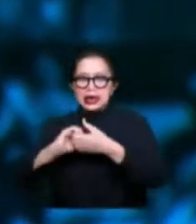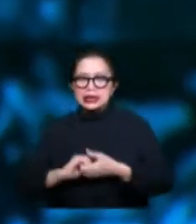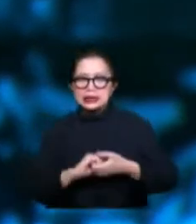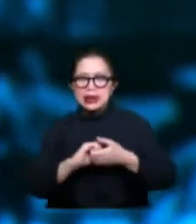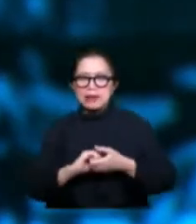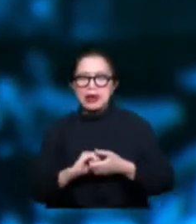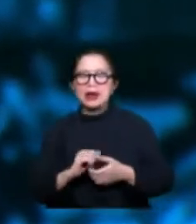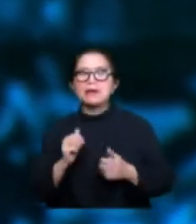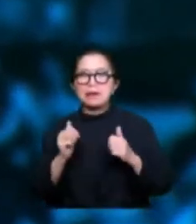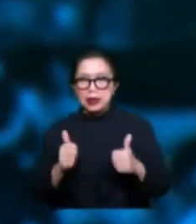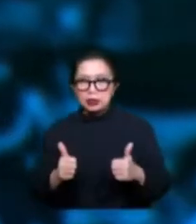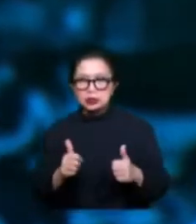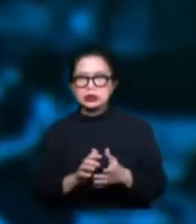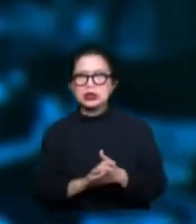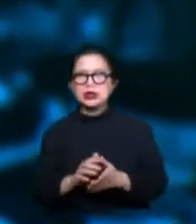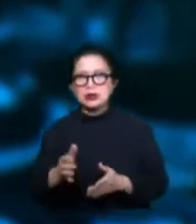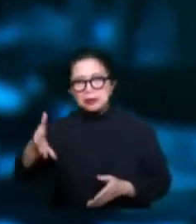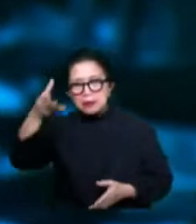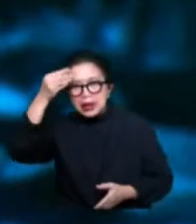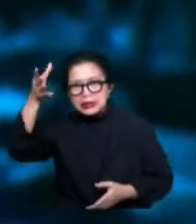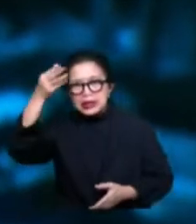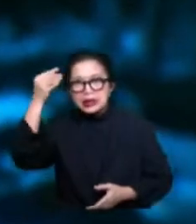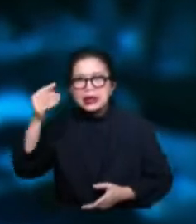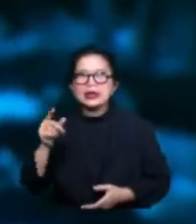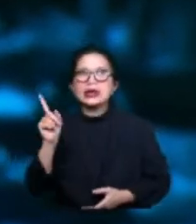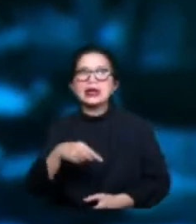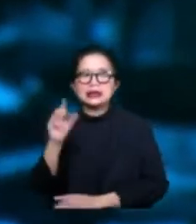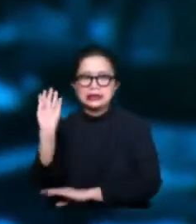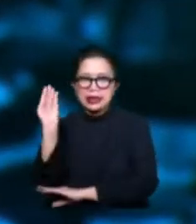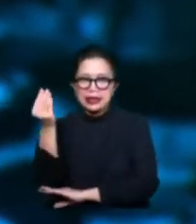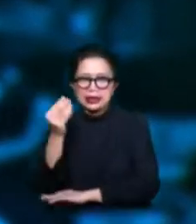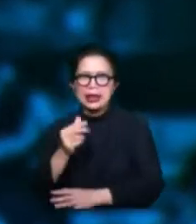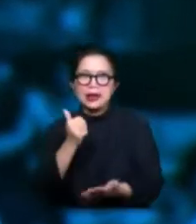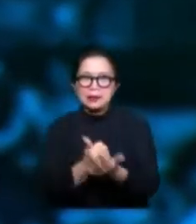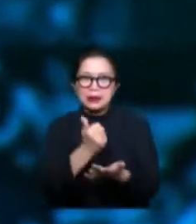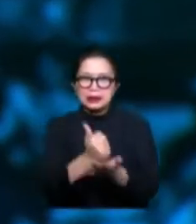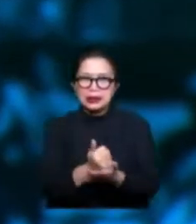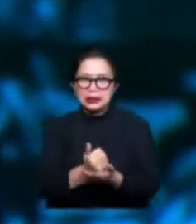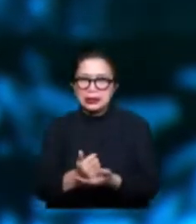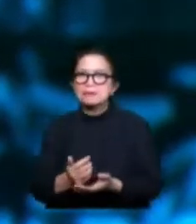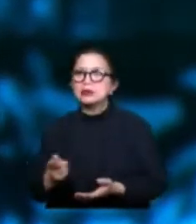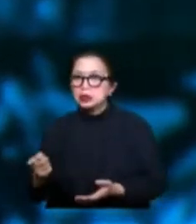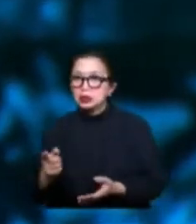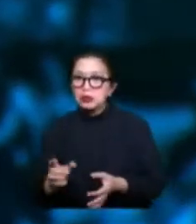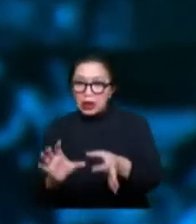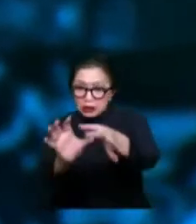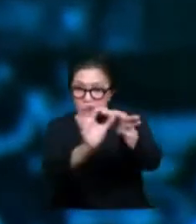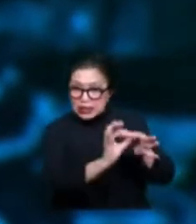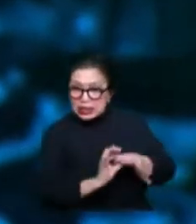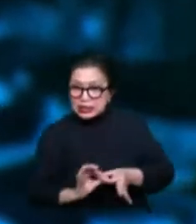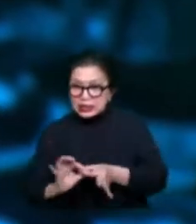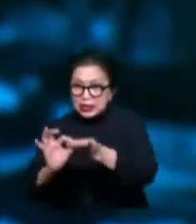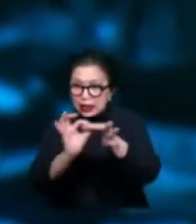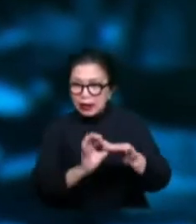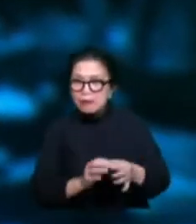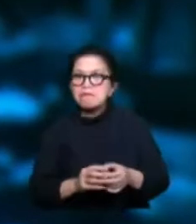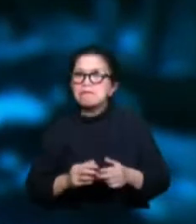to build synergy and create collaborative action in redefining the public health